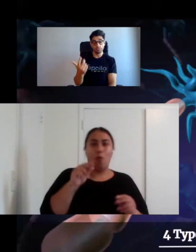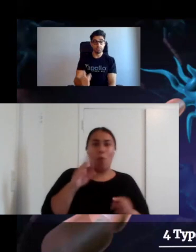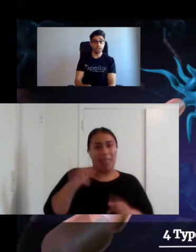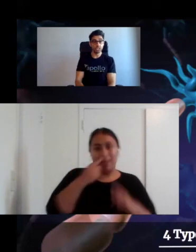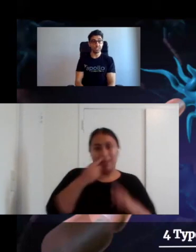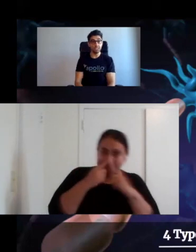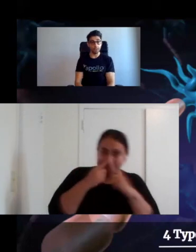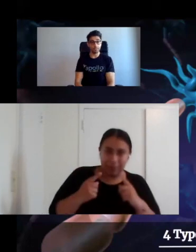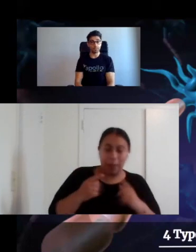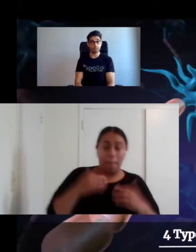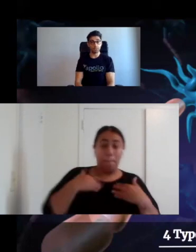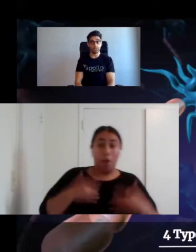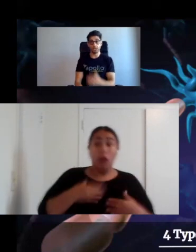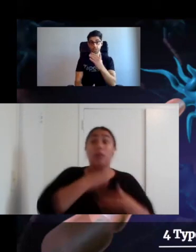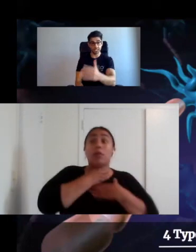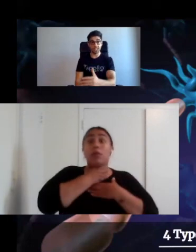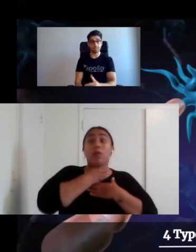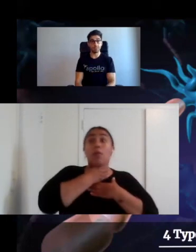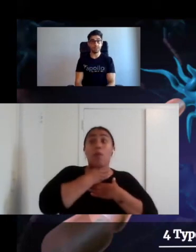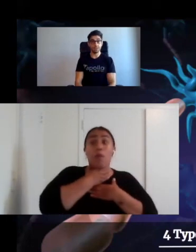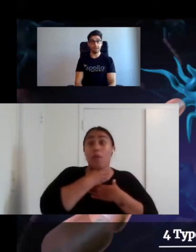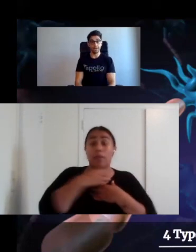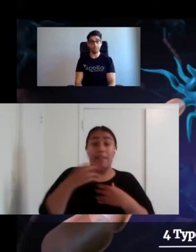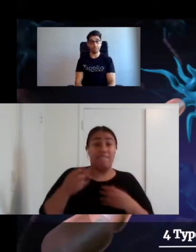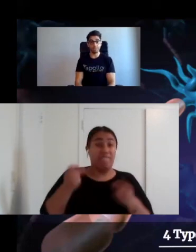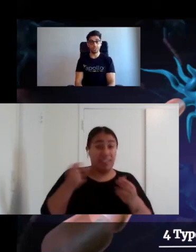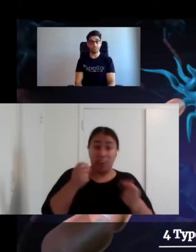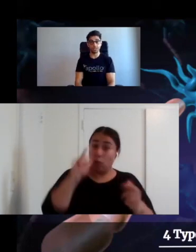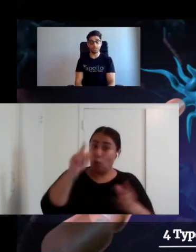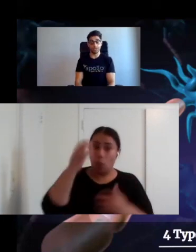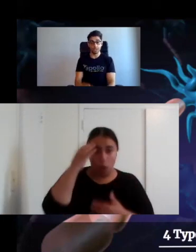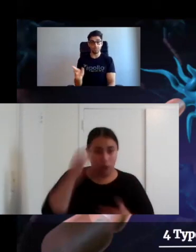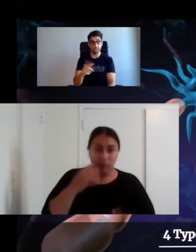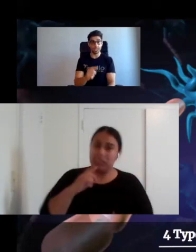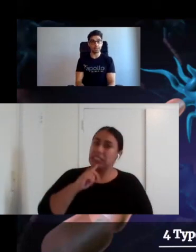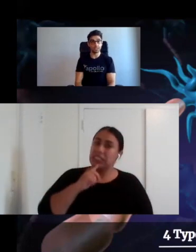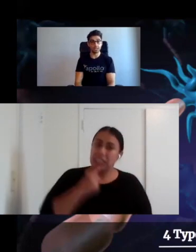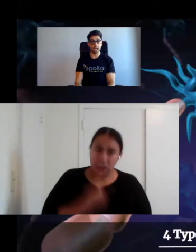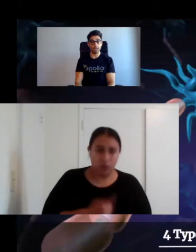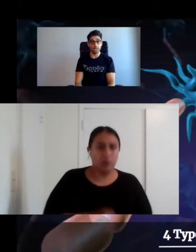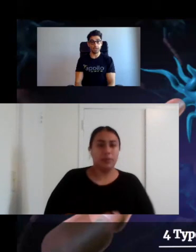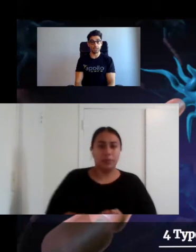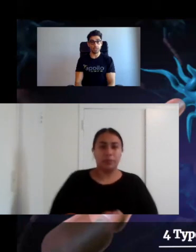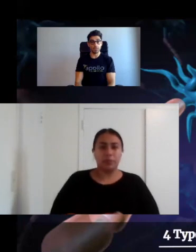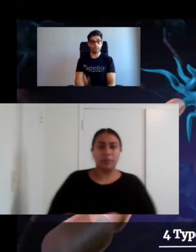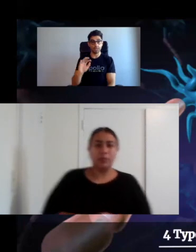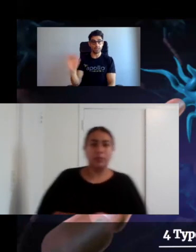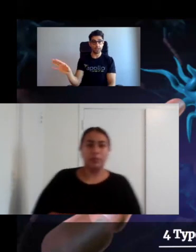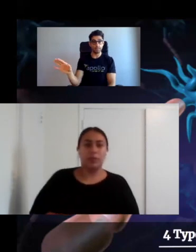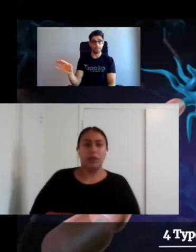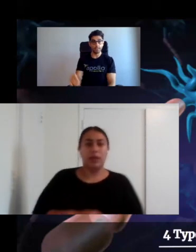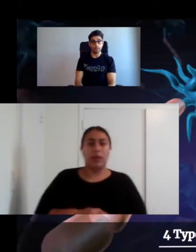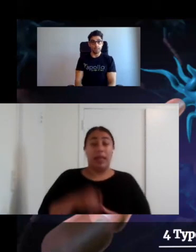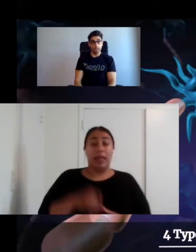be pernicious anemia, which is another interesting example of how the immune system can can really take out a cell type and cause problems down the